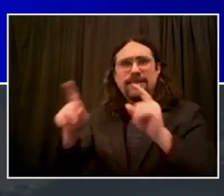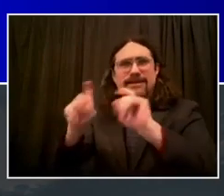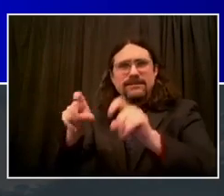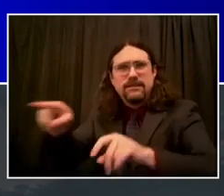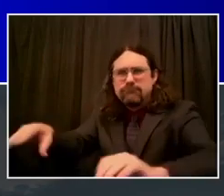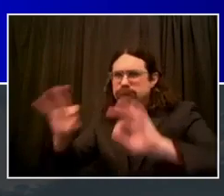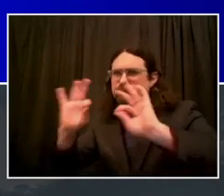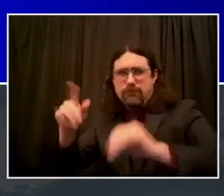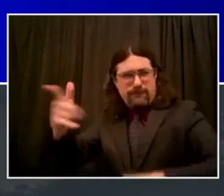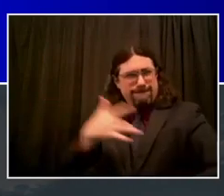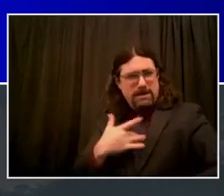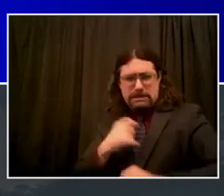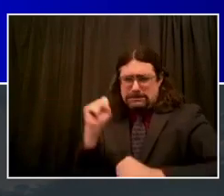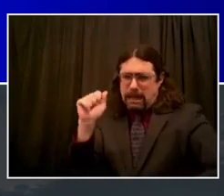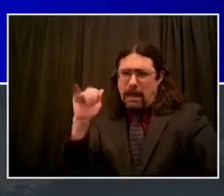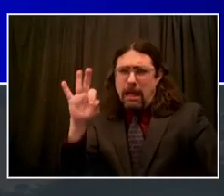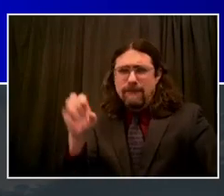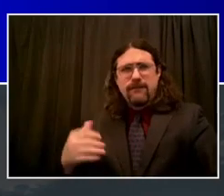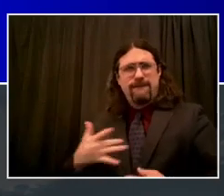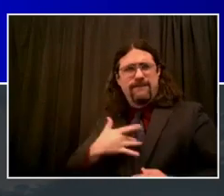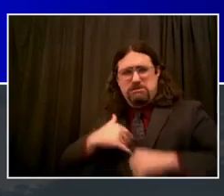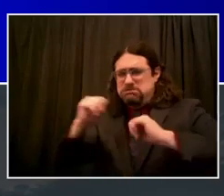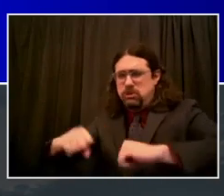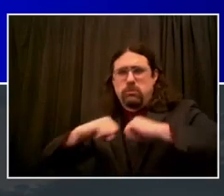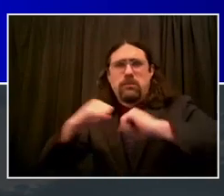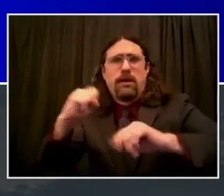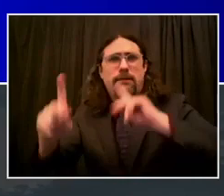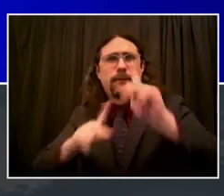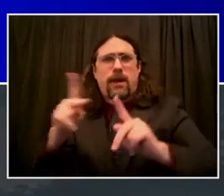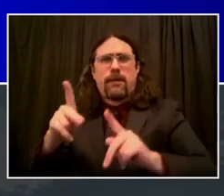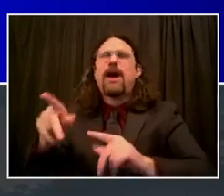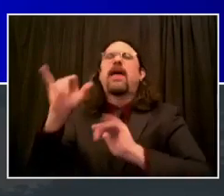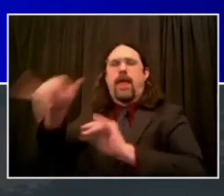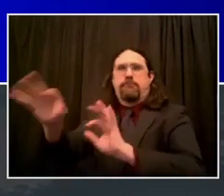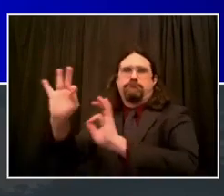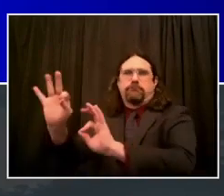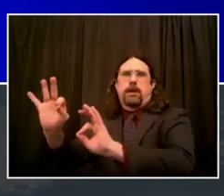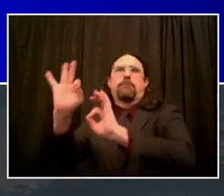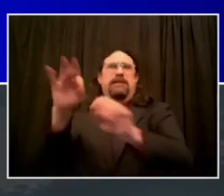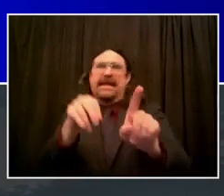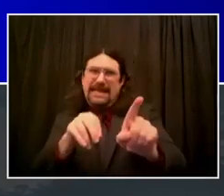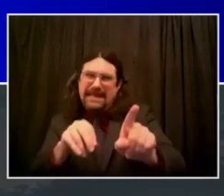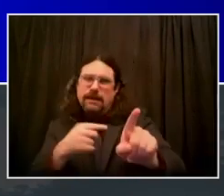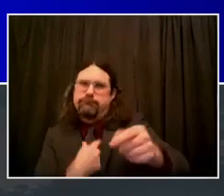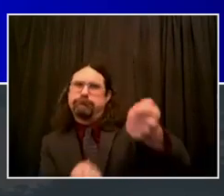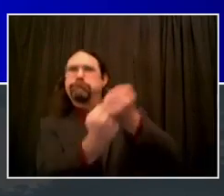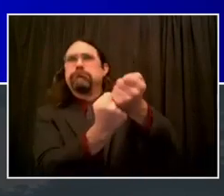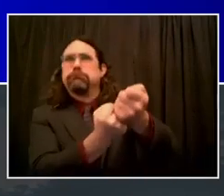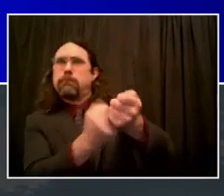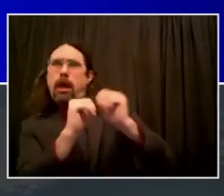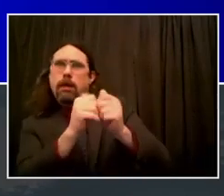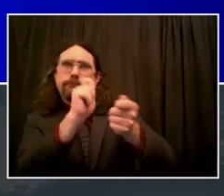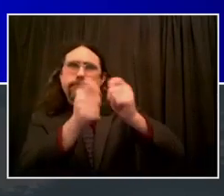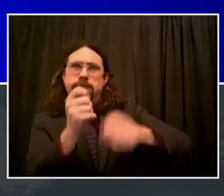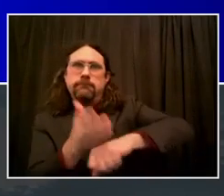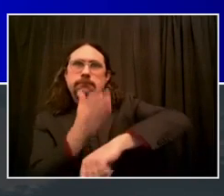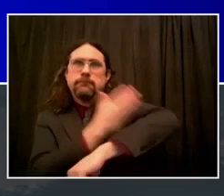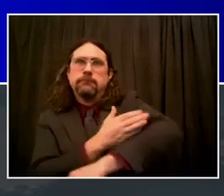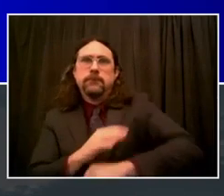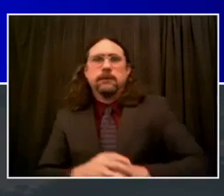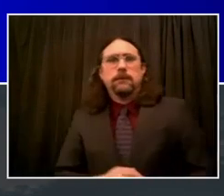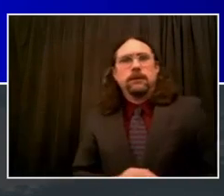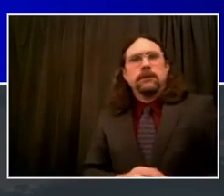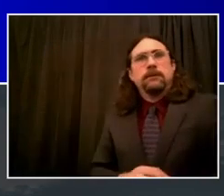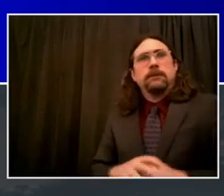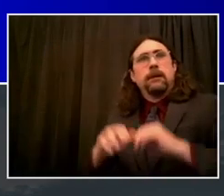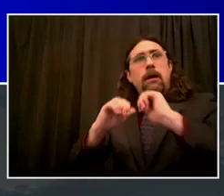to talk to employees directly, to talk to working people, led by our Department of Consumer and Worker Protection. We